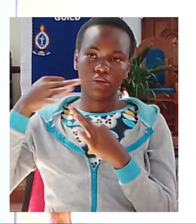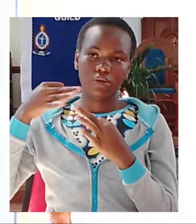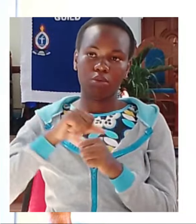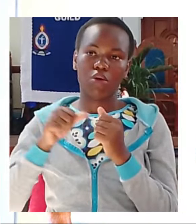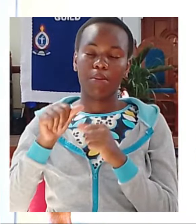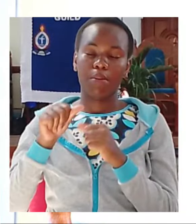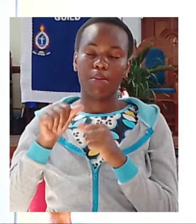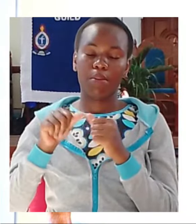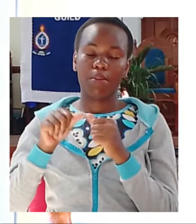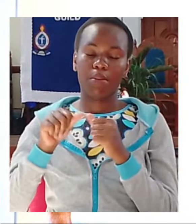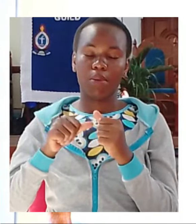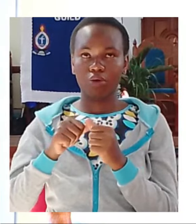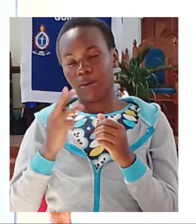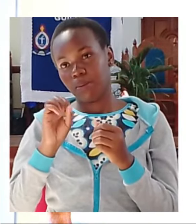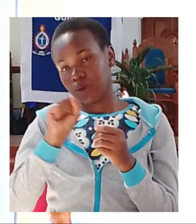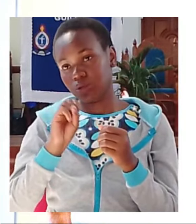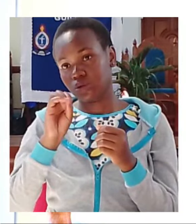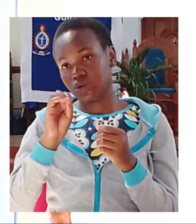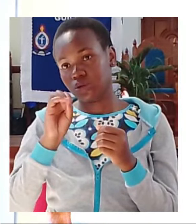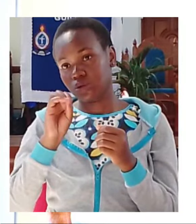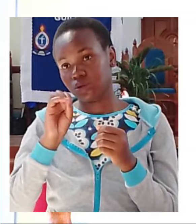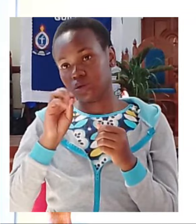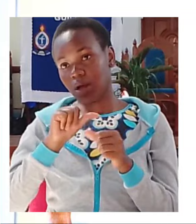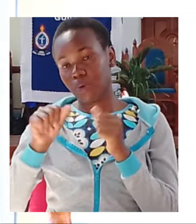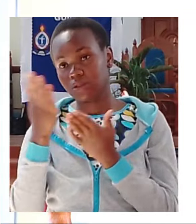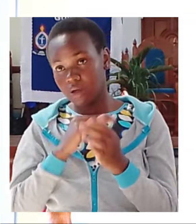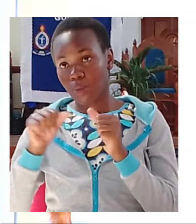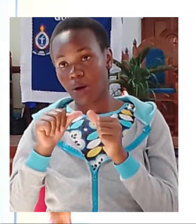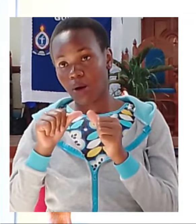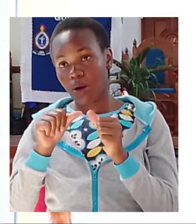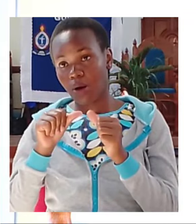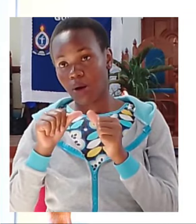ministry, more about service, more about showing